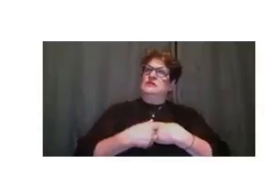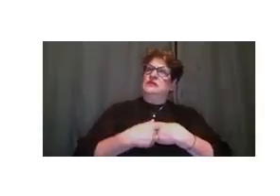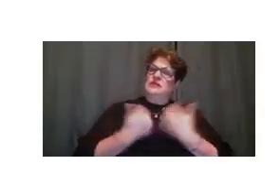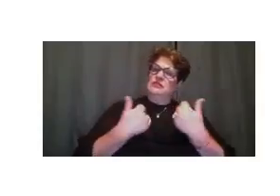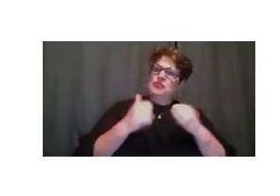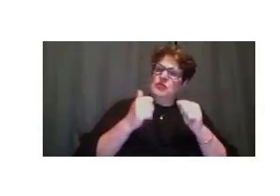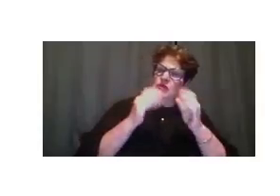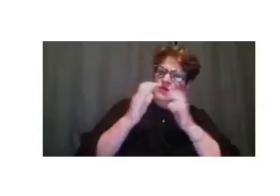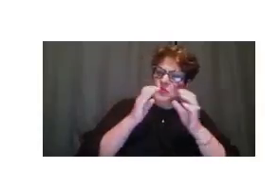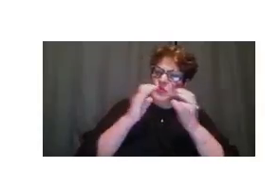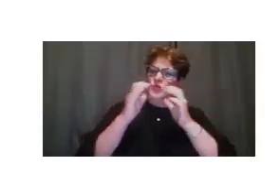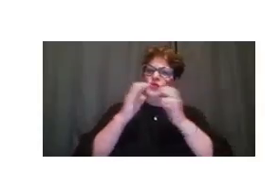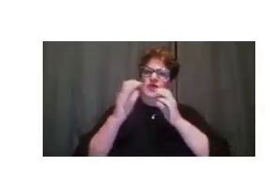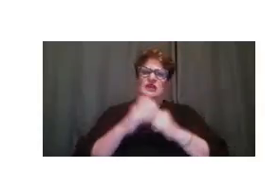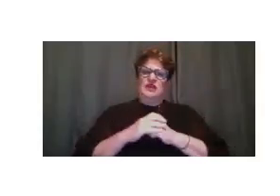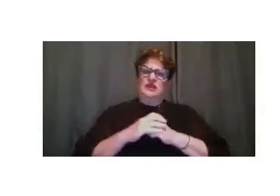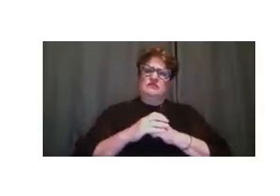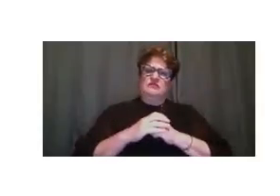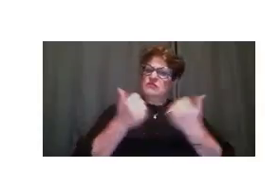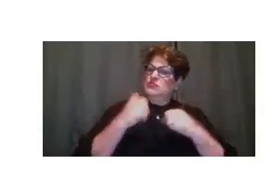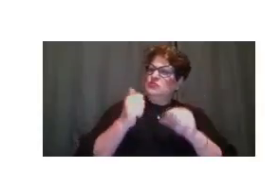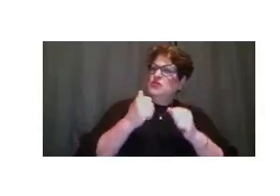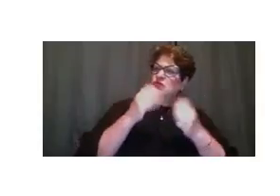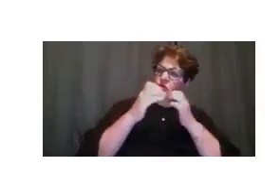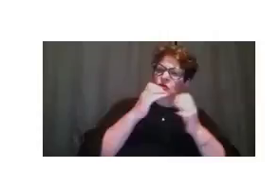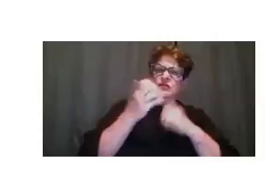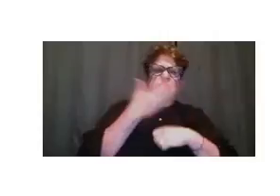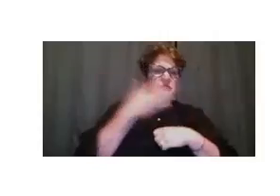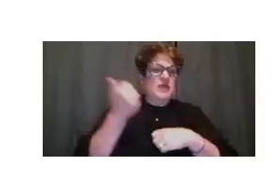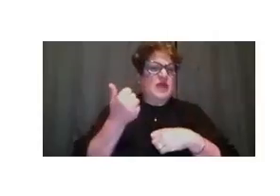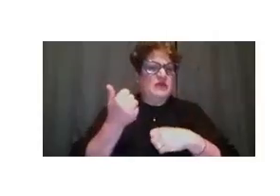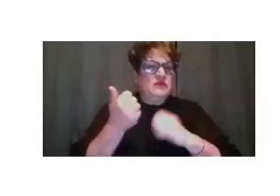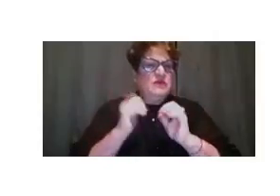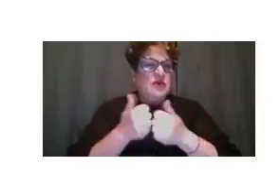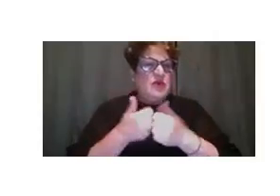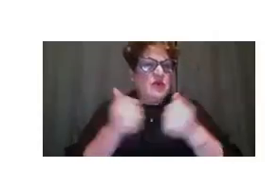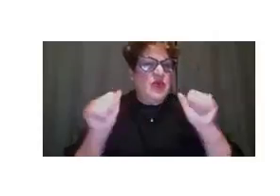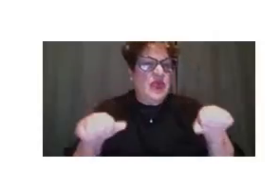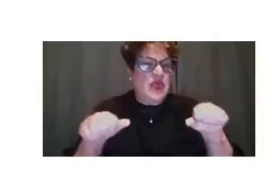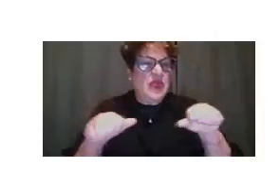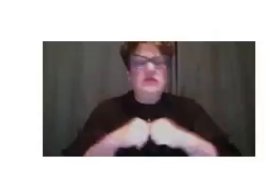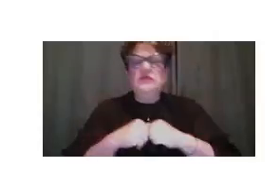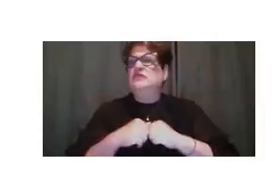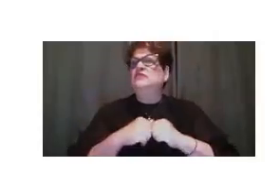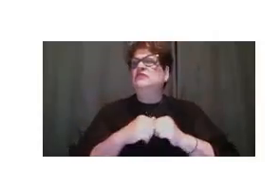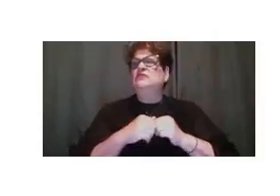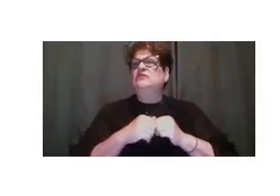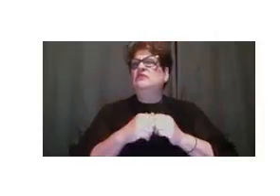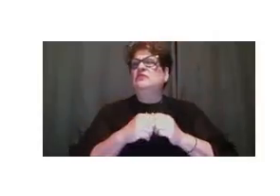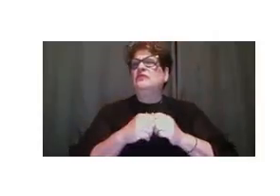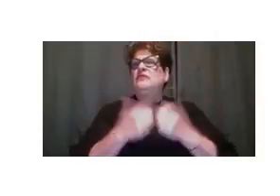communicate in the best way they can? And if it seems like it's